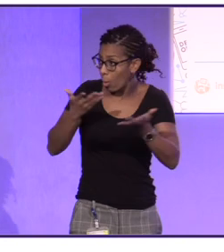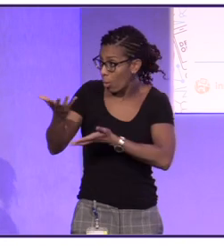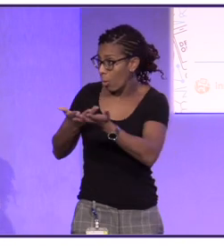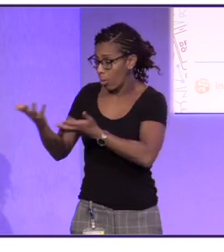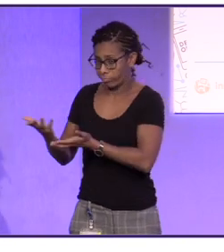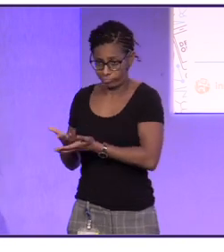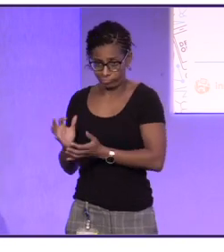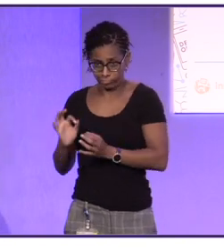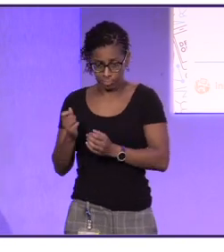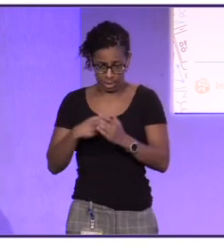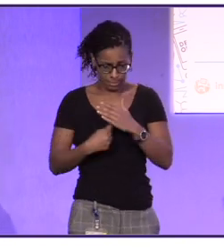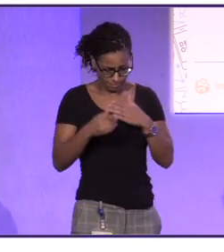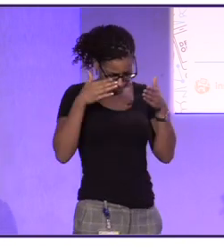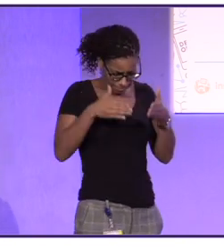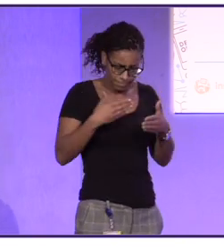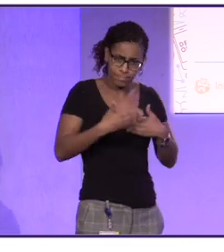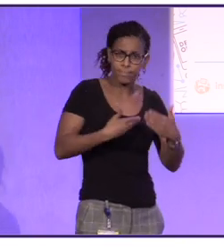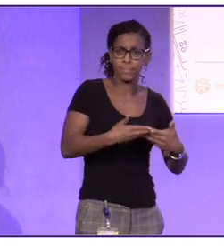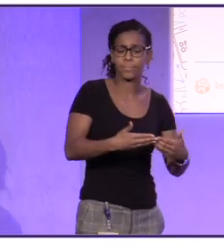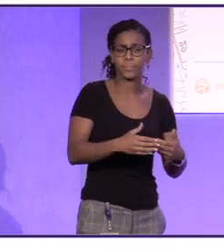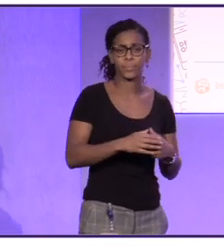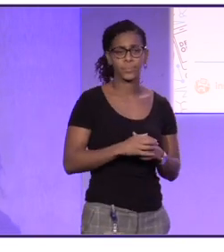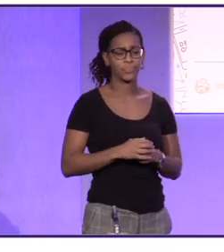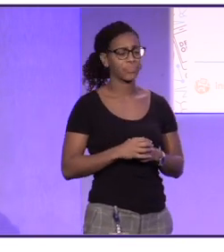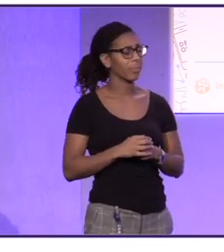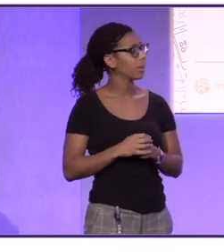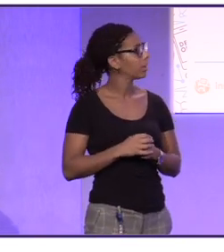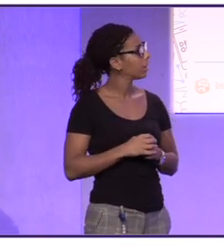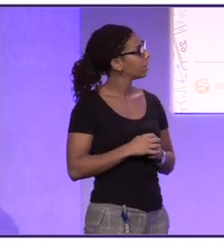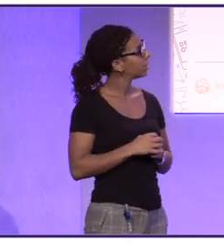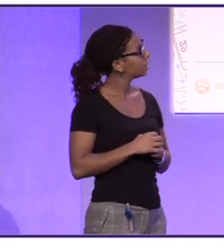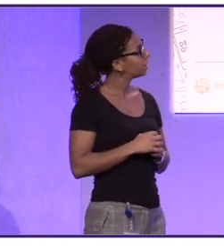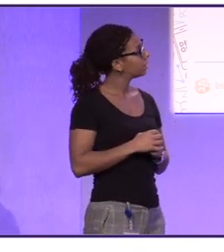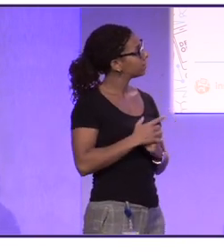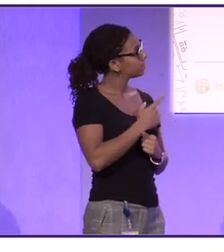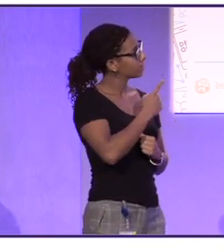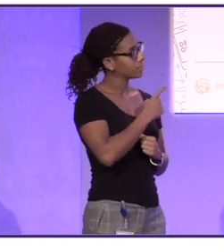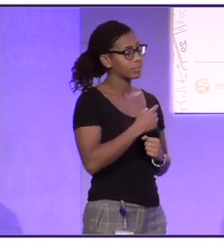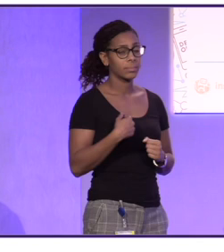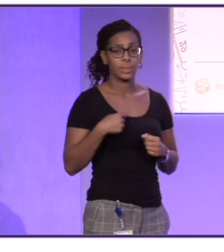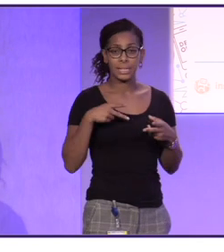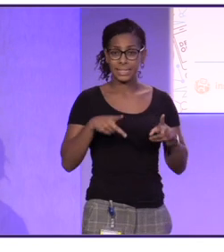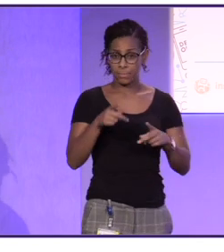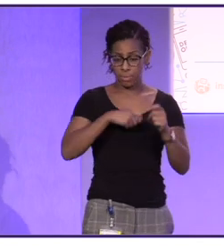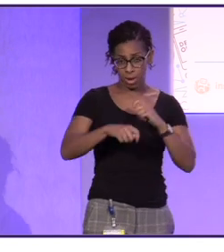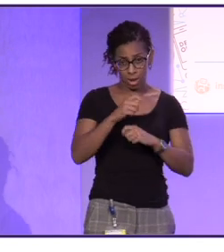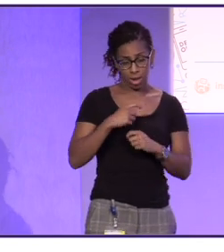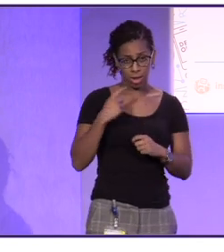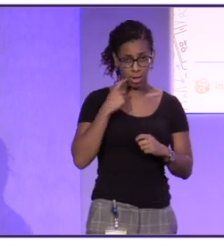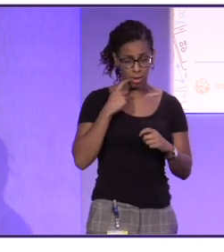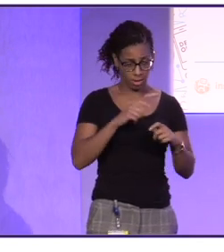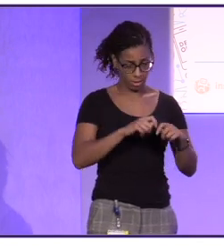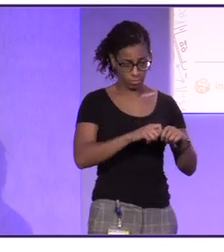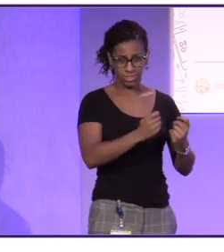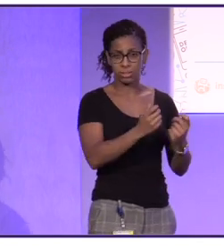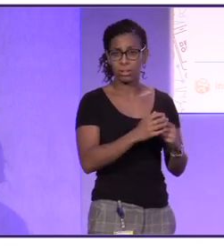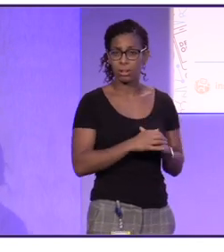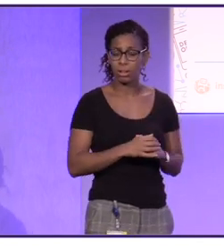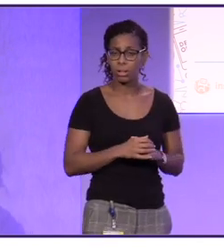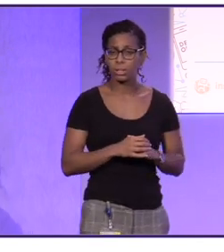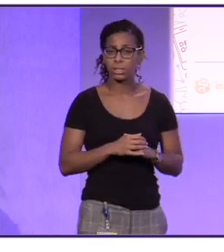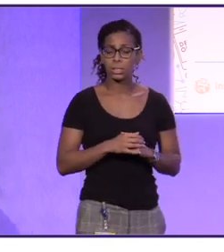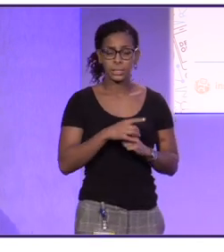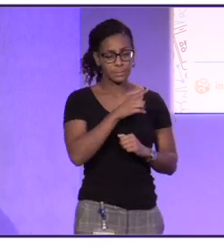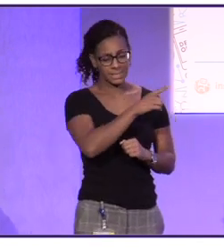Our systems are becoming increasingly brittle. That means they are designed for the happy path. They are designed for